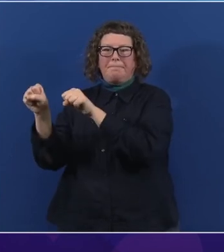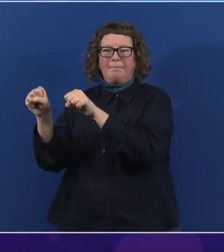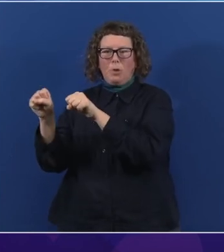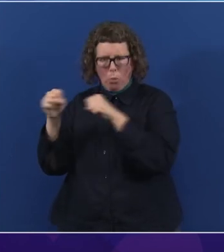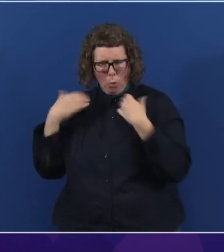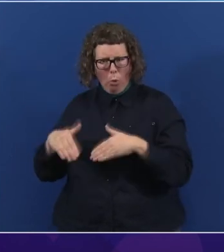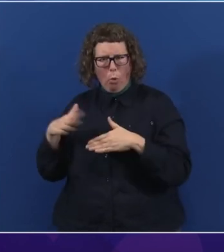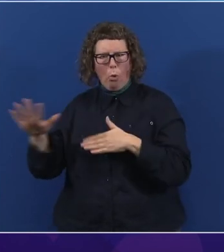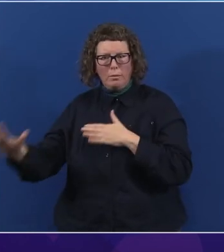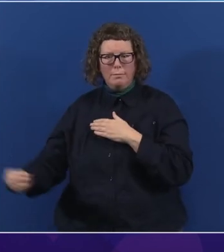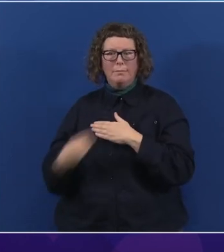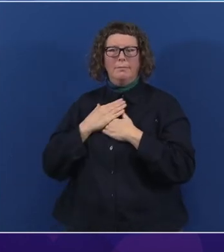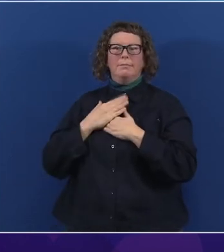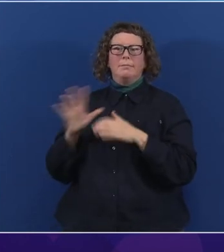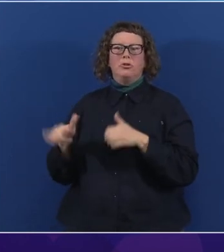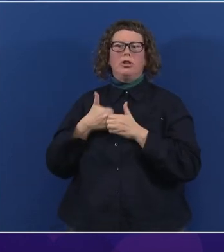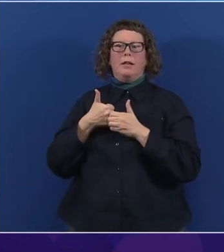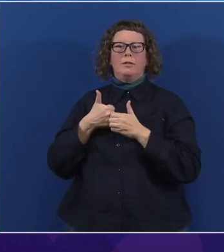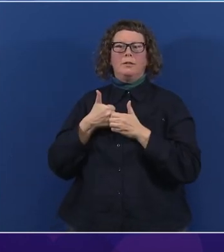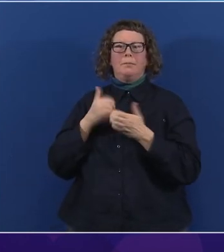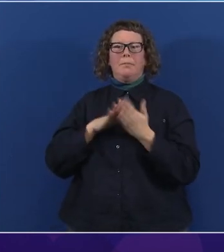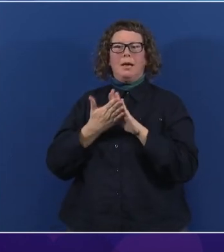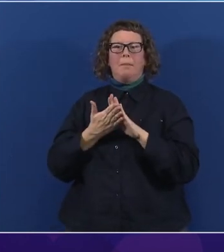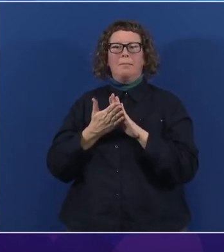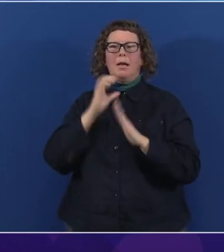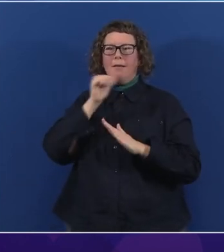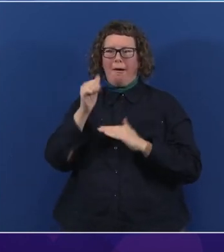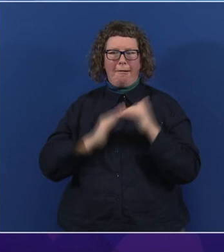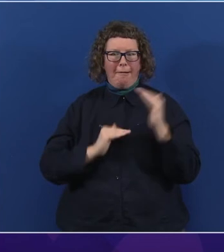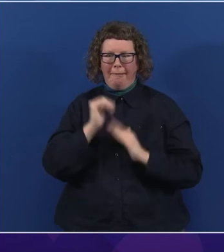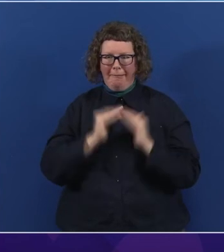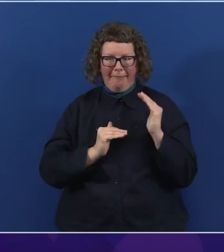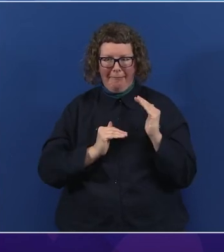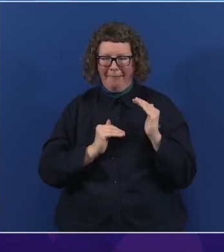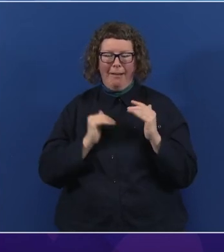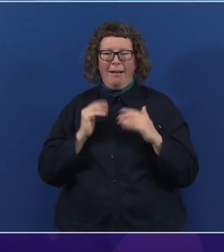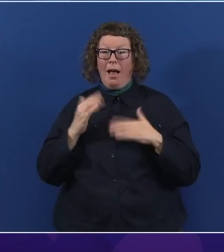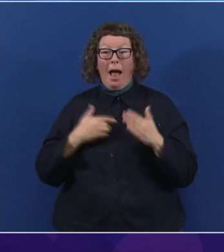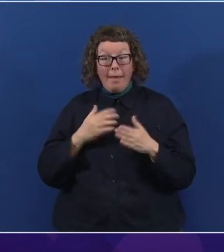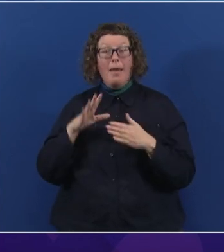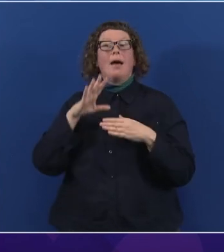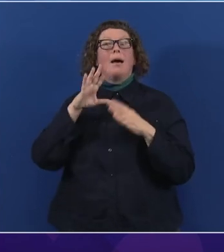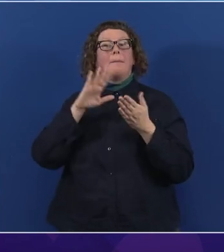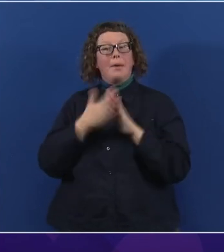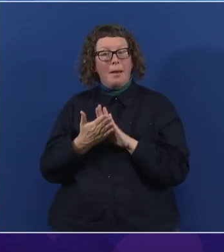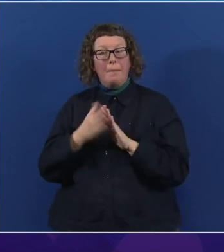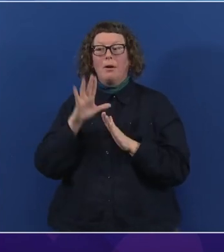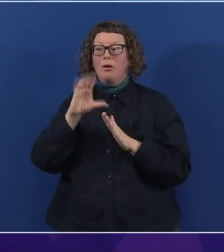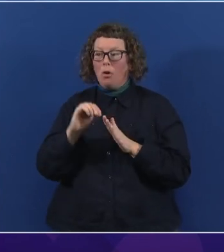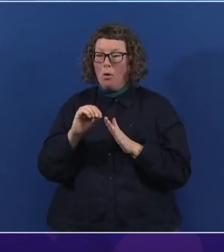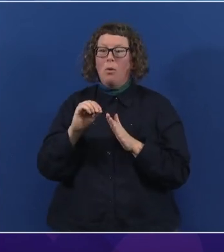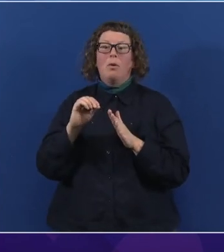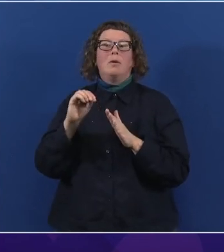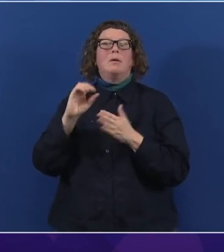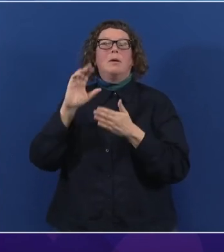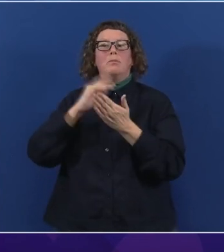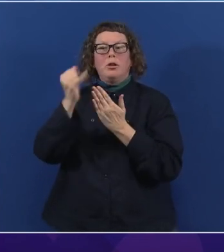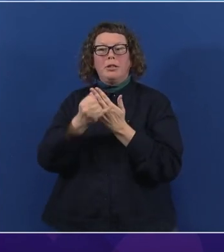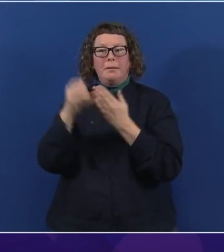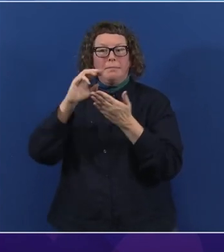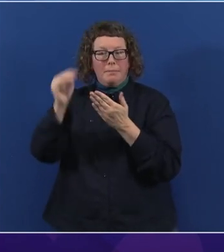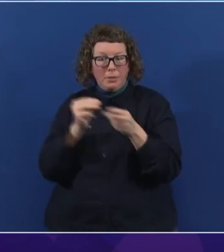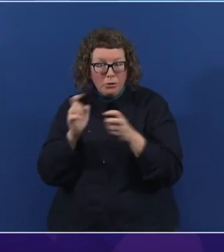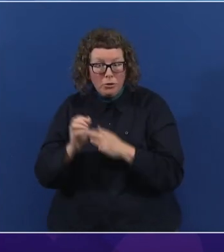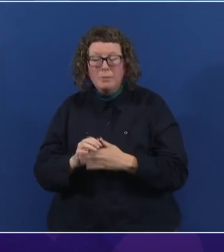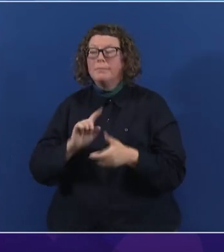to be uncomfortable. In my first few months there, I not only was the co-project manager, but I also presented in regionals and nationals